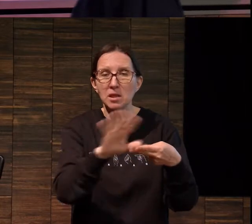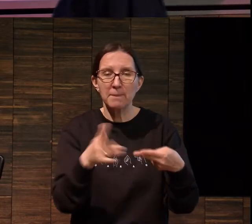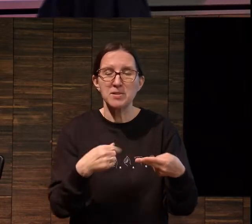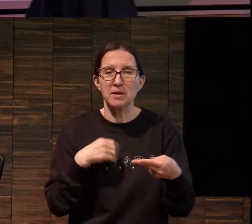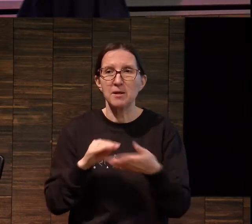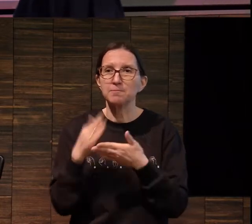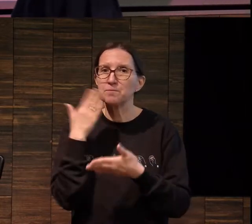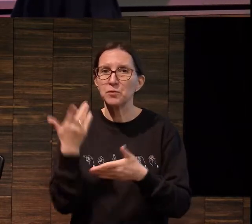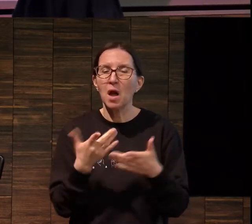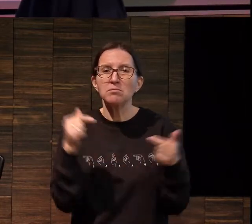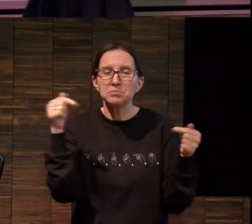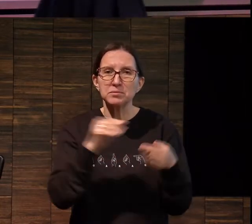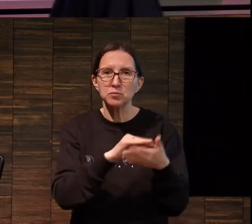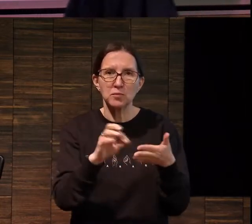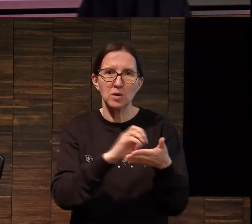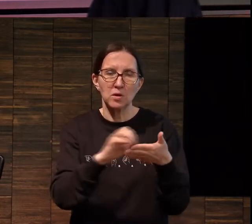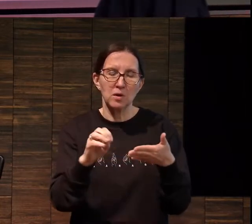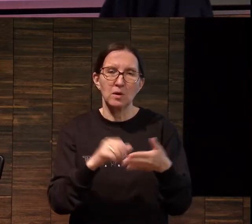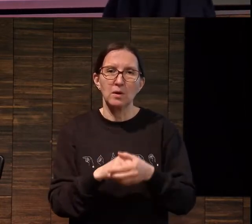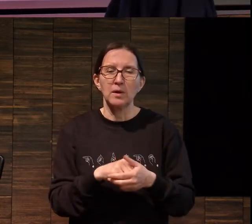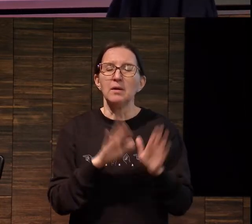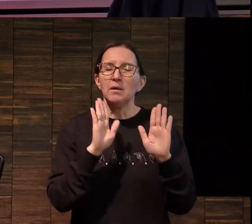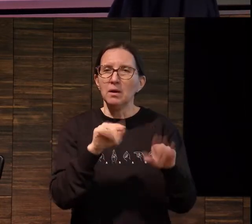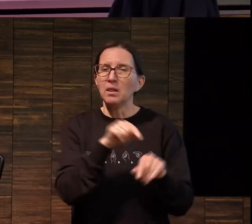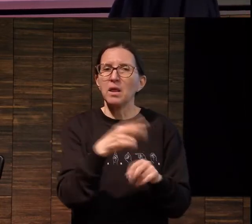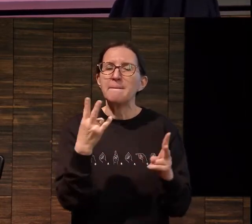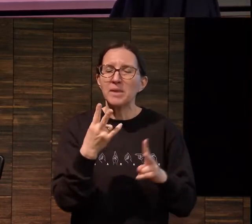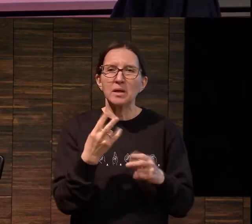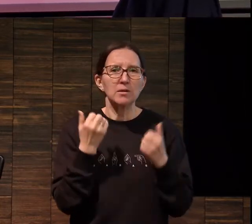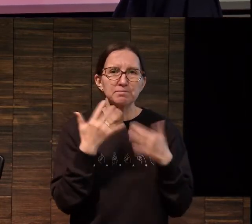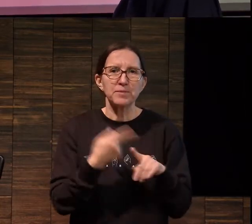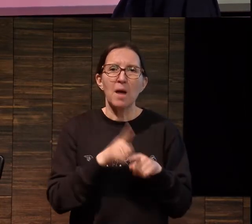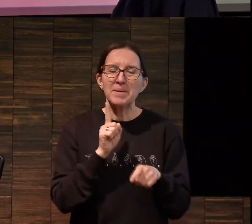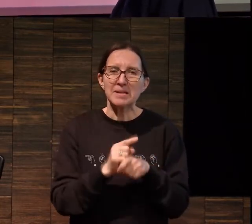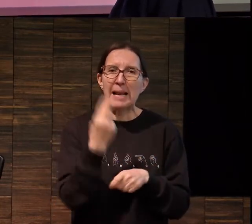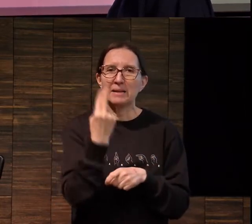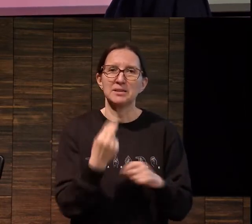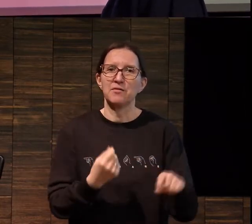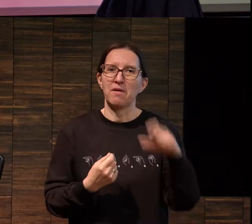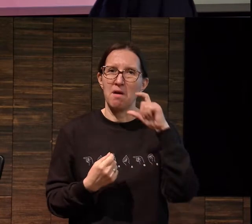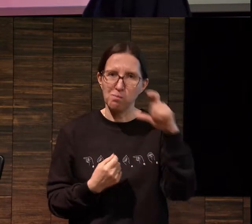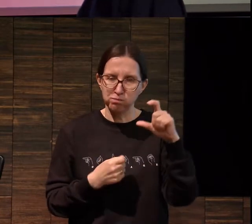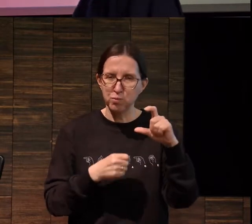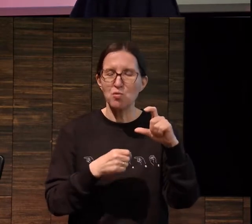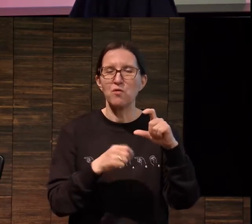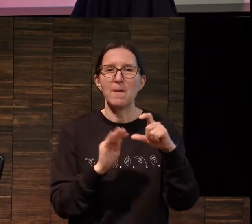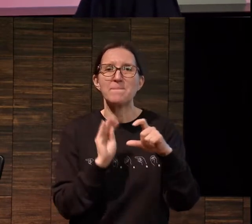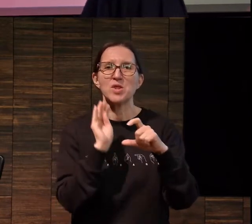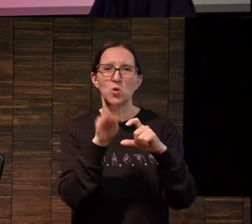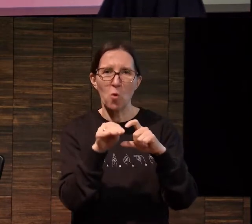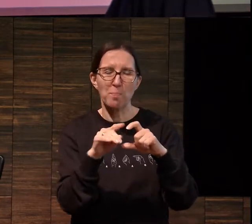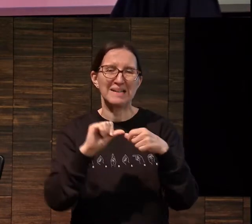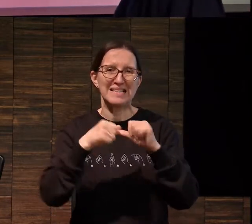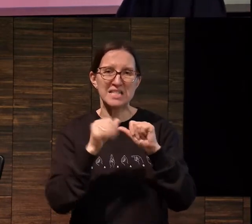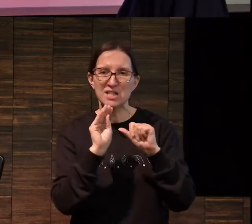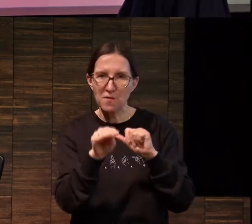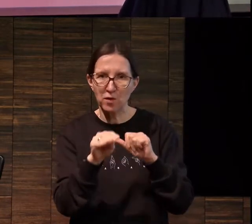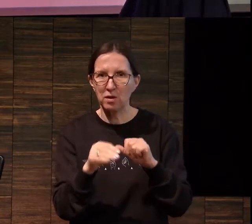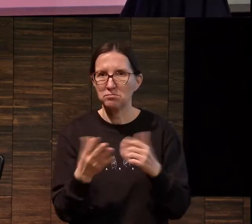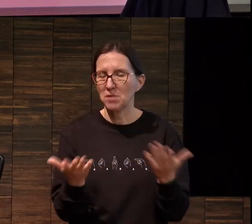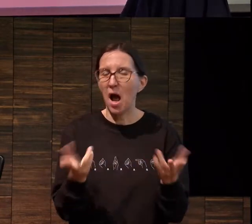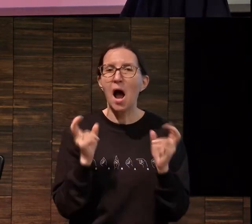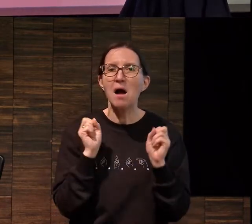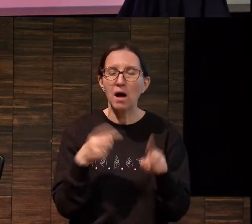But it didn't say what symbols had to be included. When I asked the guys, they told me, well, you need to have a number, a capital letter,